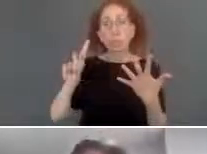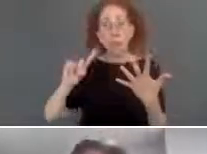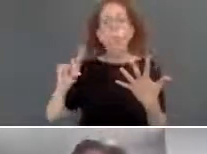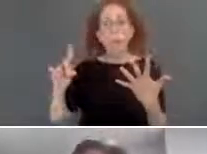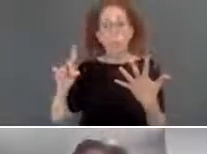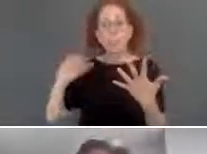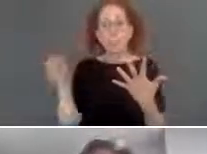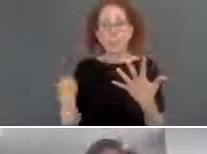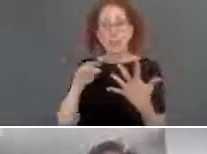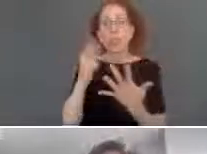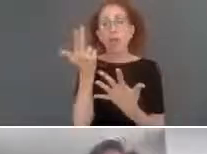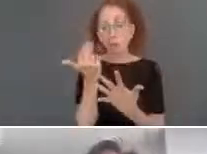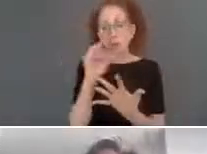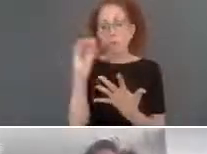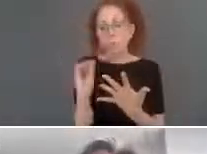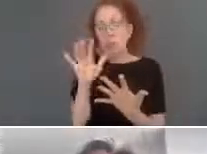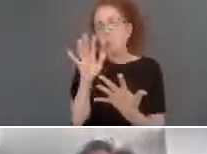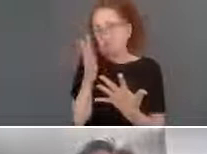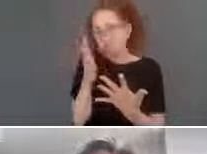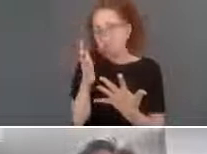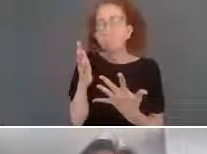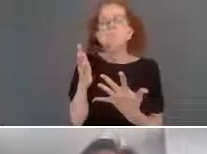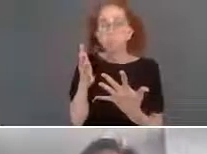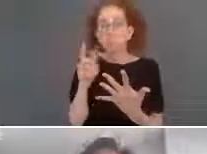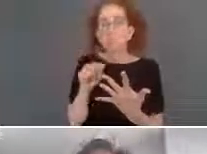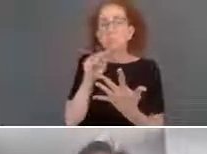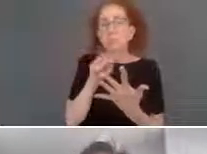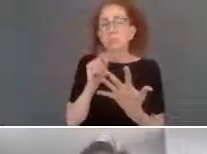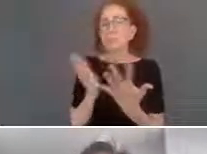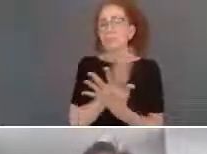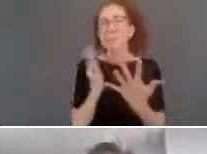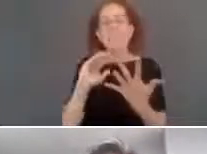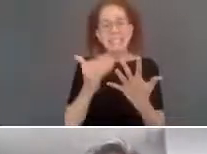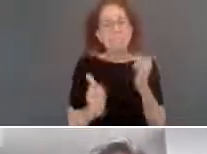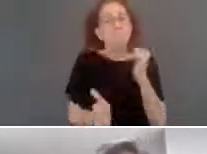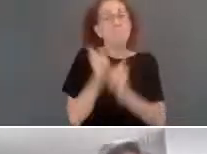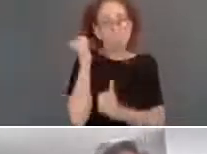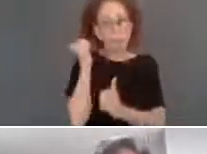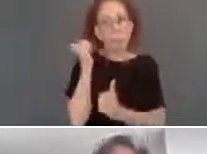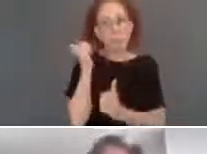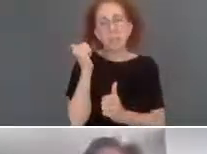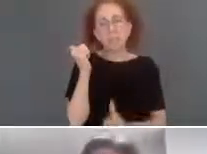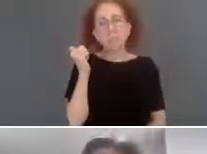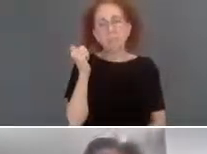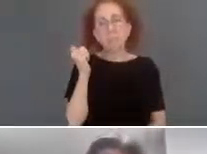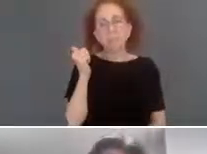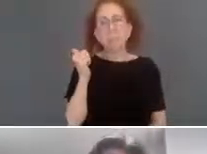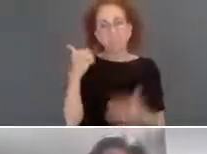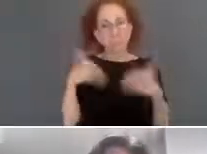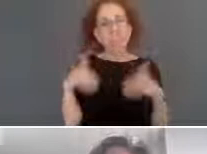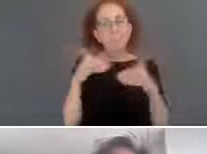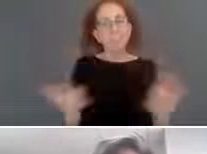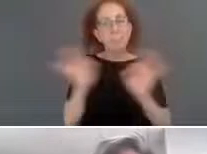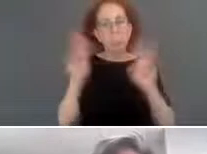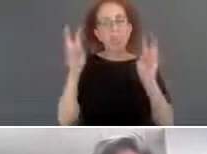concerned, 13% somewhere in between concerned and very concerned. So I think the consensus here is that this is a really important